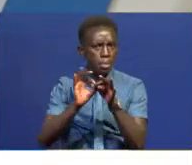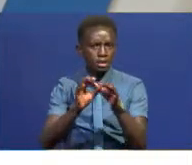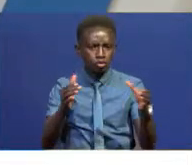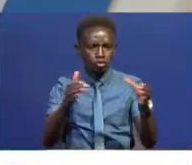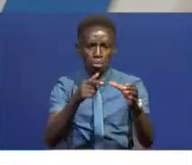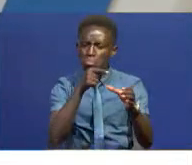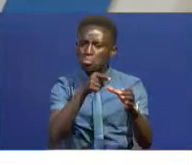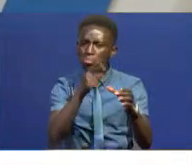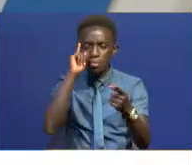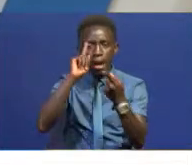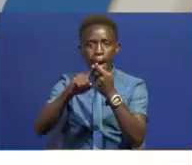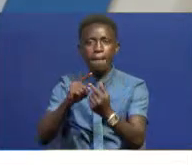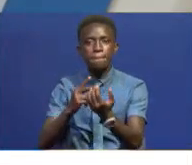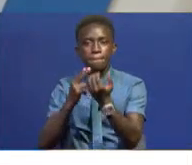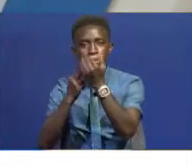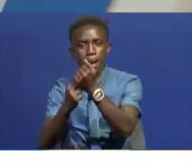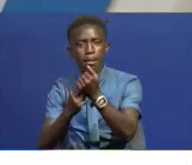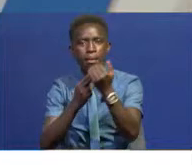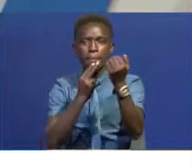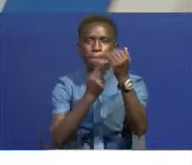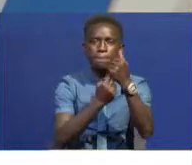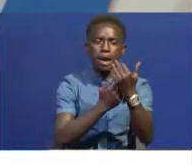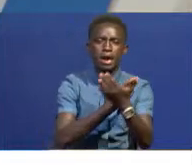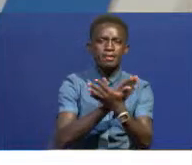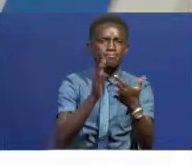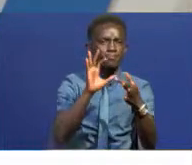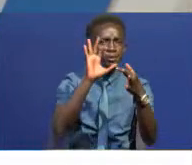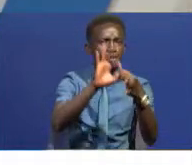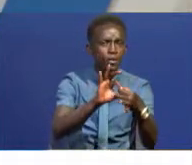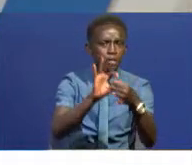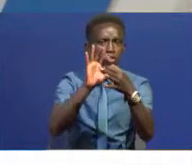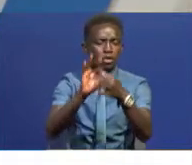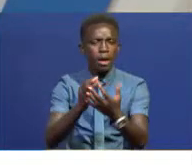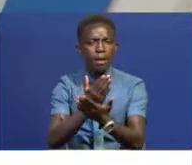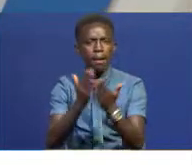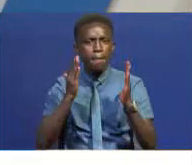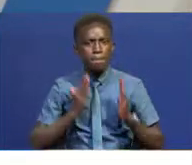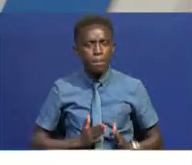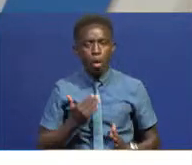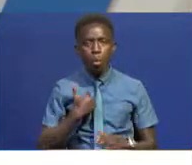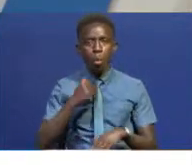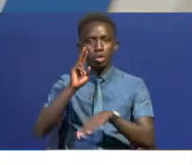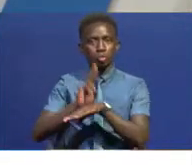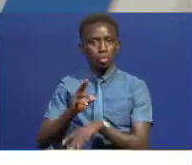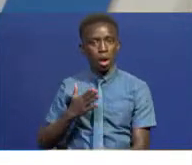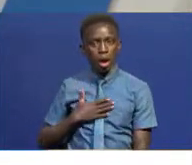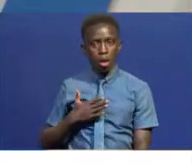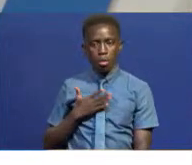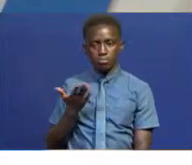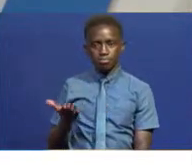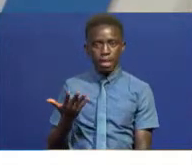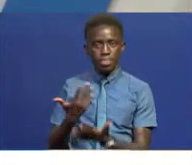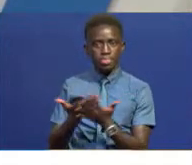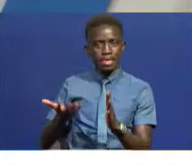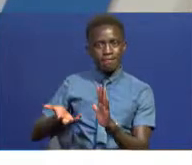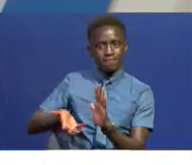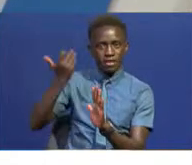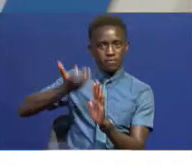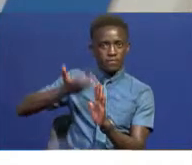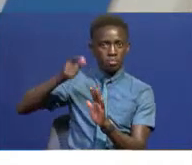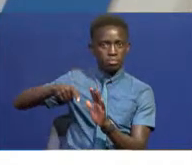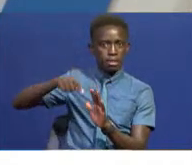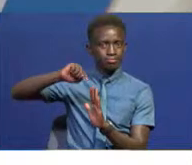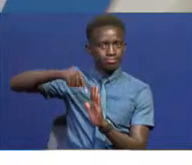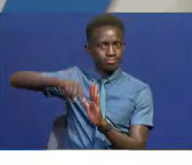joint venture with anybody who wants to carry out exploitation of our strategic minerals. We have at least 14